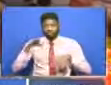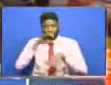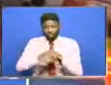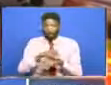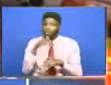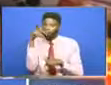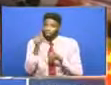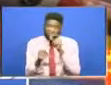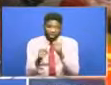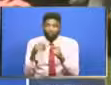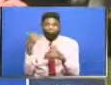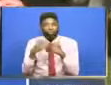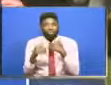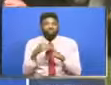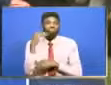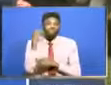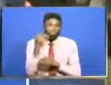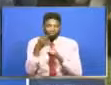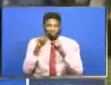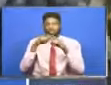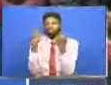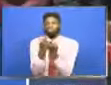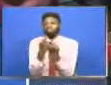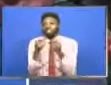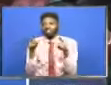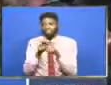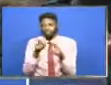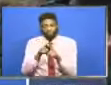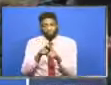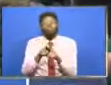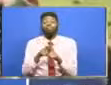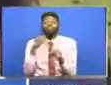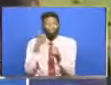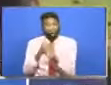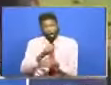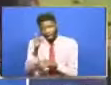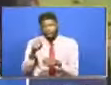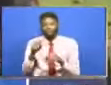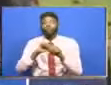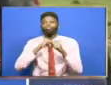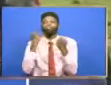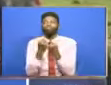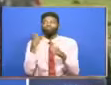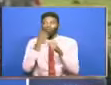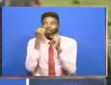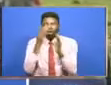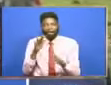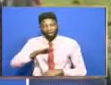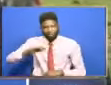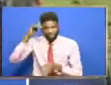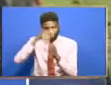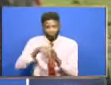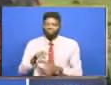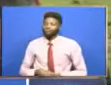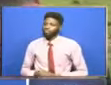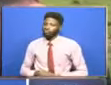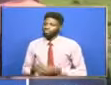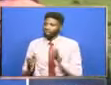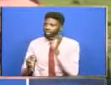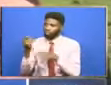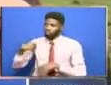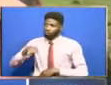and biscuits from the team, who are also social workers in the area. If we get well-wishers